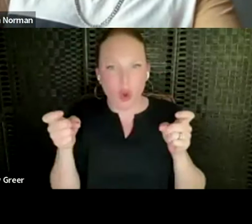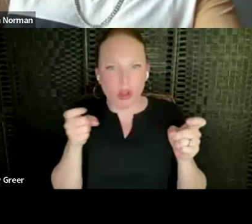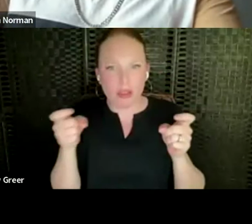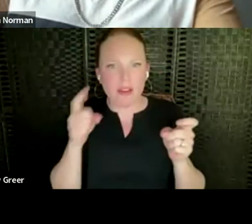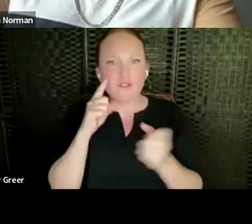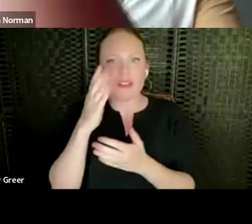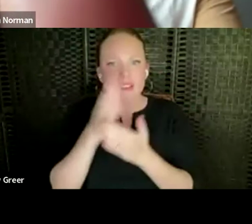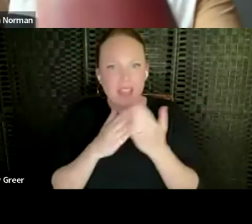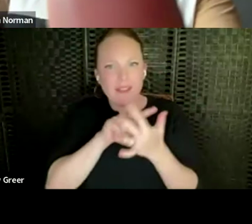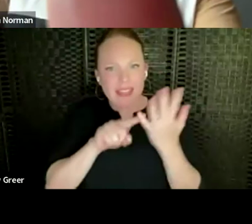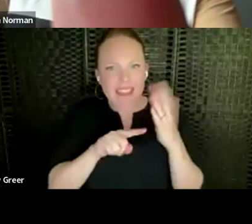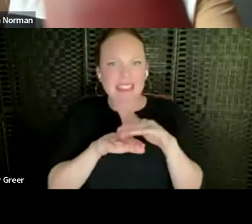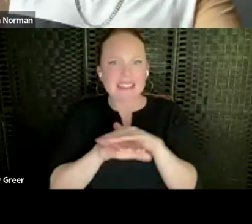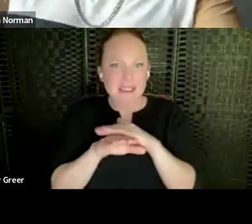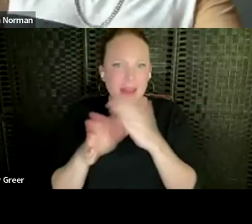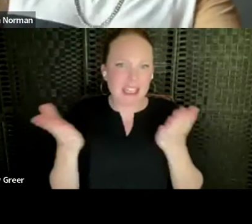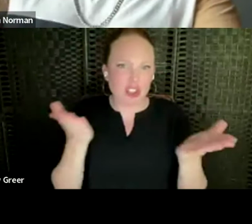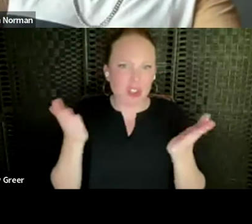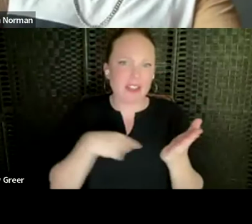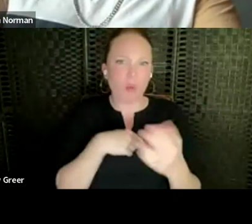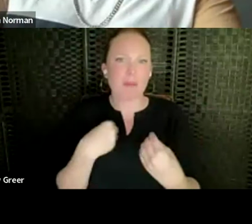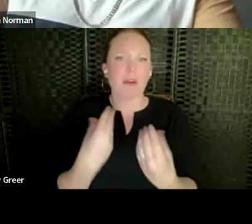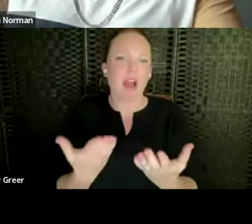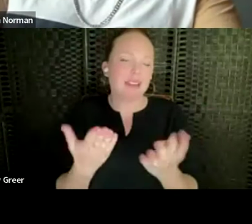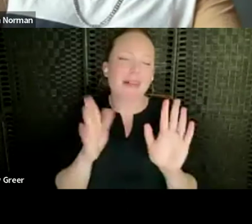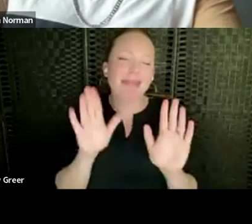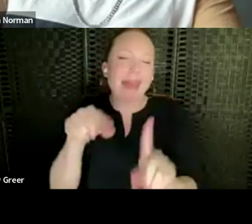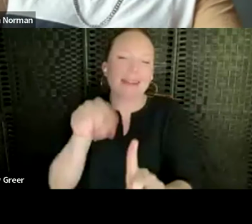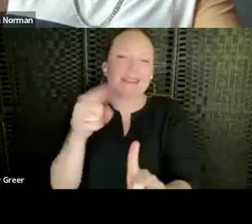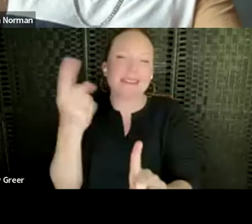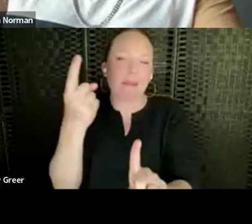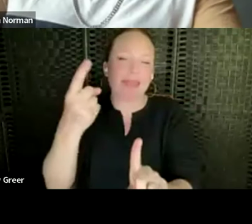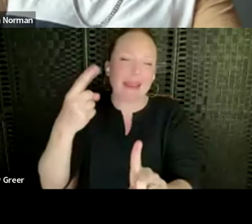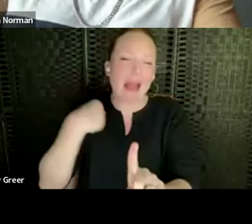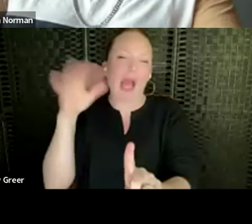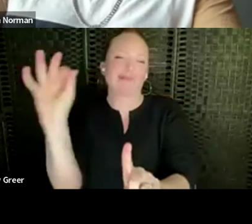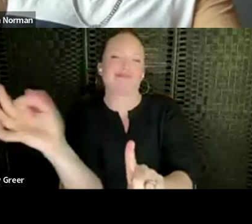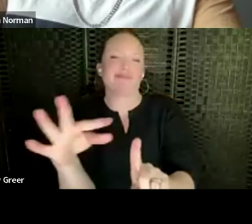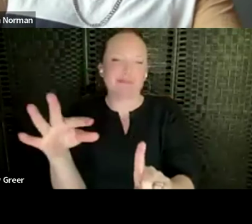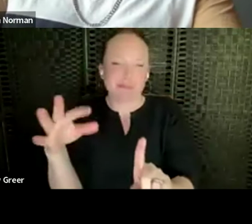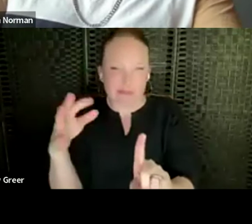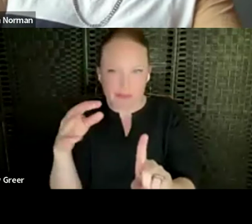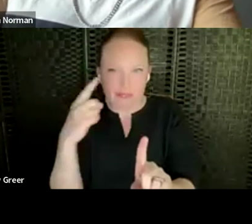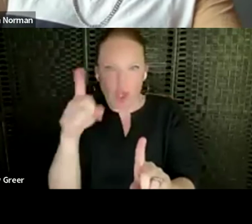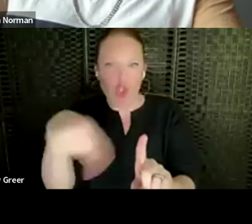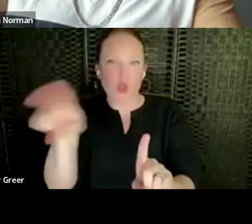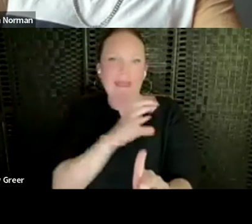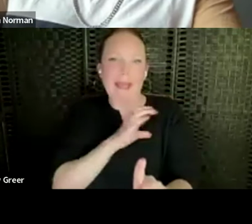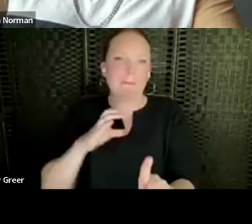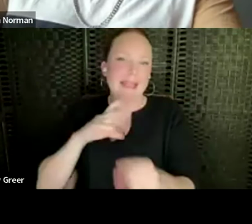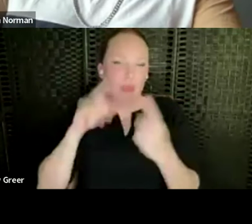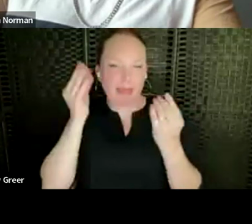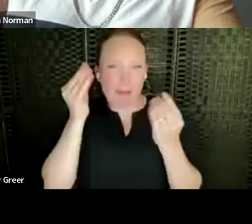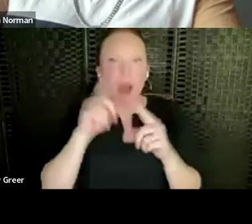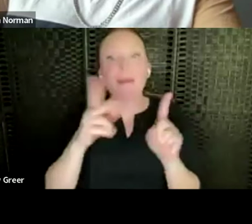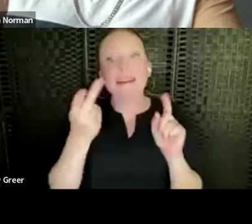these accessibility services that are provided. But that's something I put out there for those of you on the committee to entertain. But Karen,